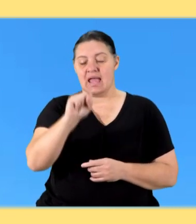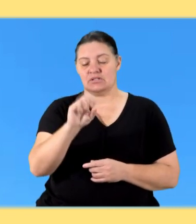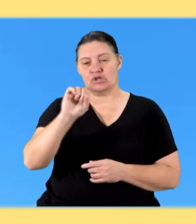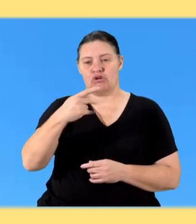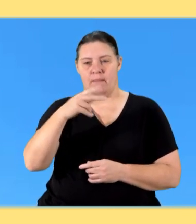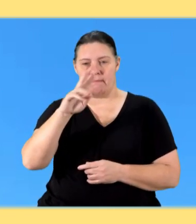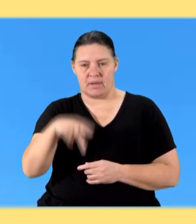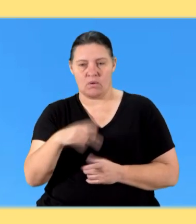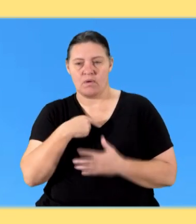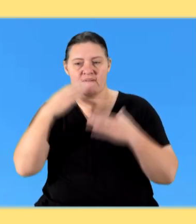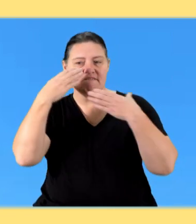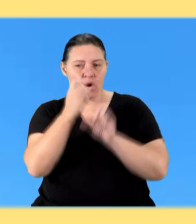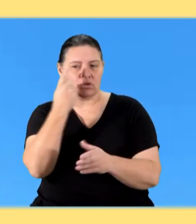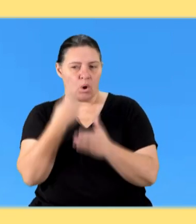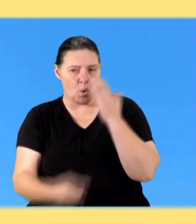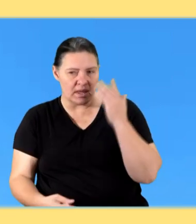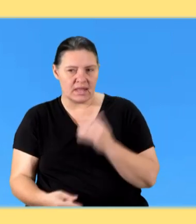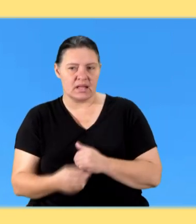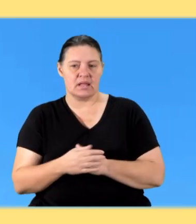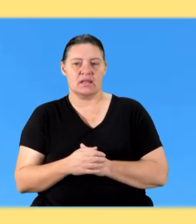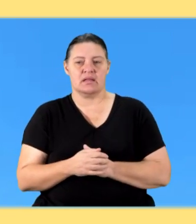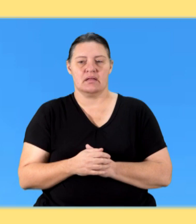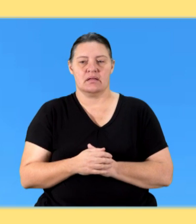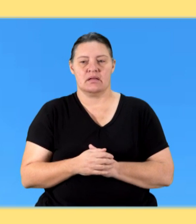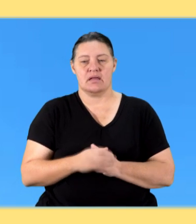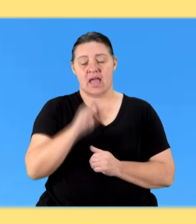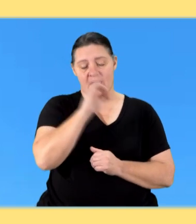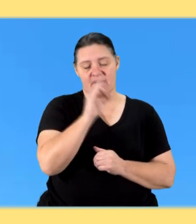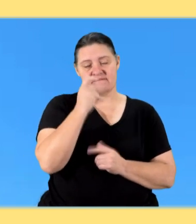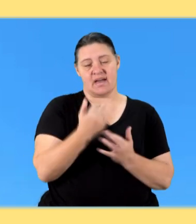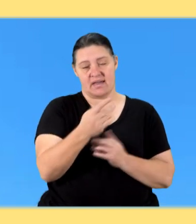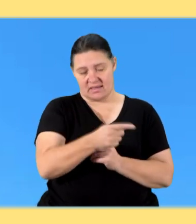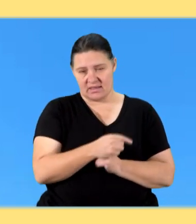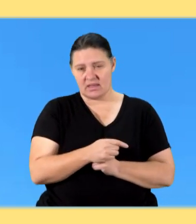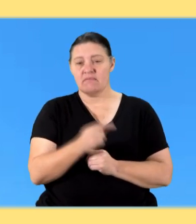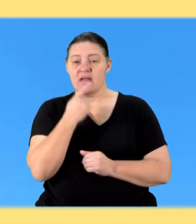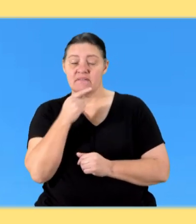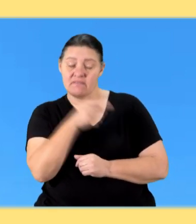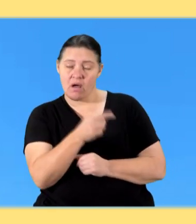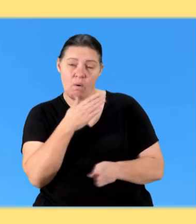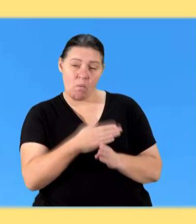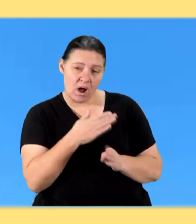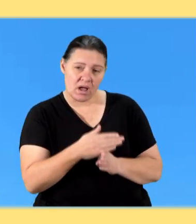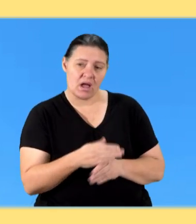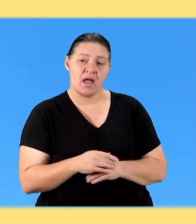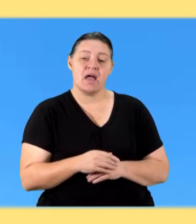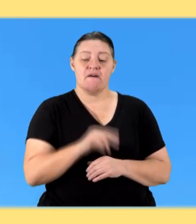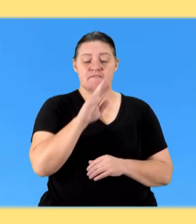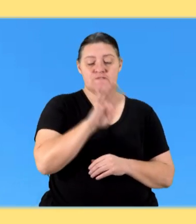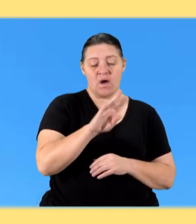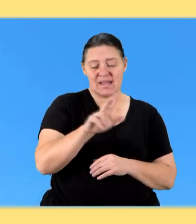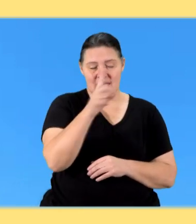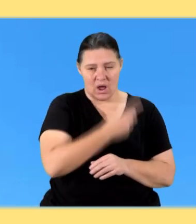and S Sharp, so we are only going to focus on F File. It says F File has worked